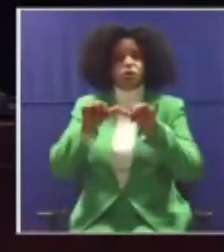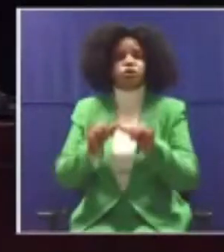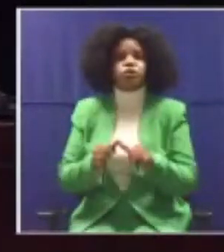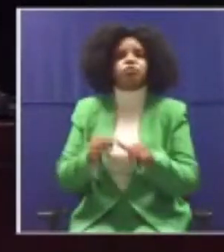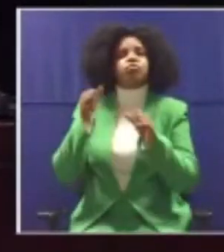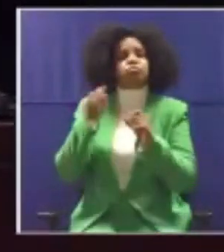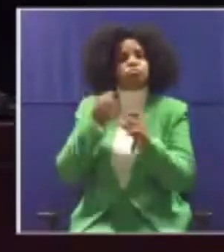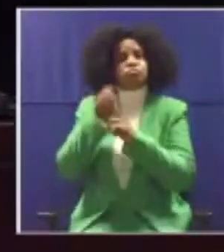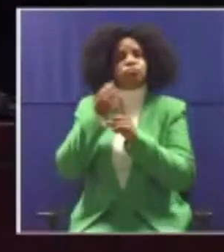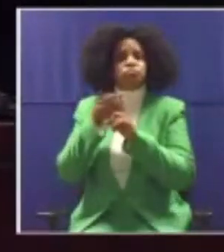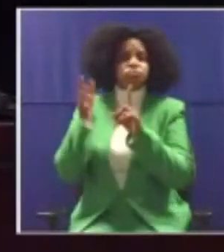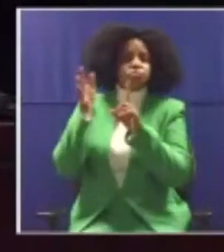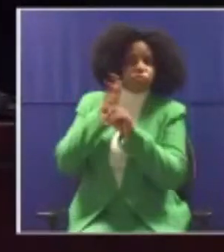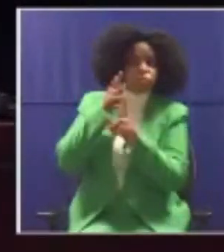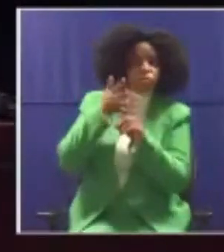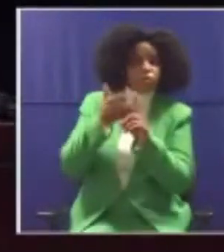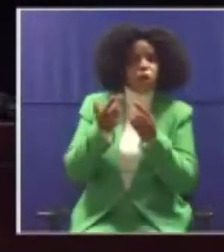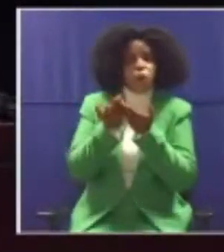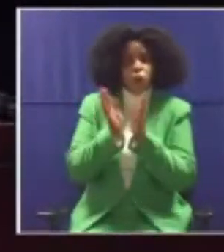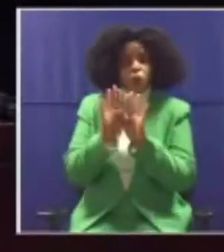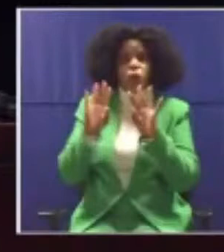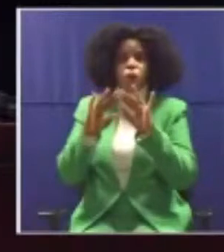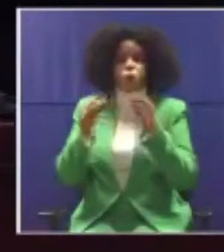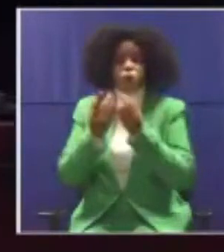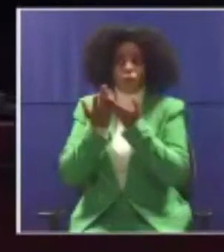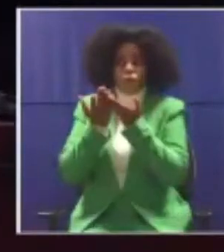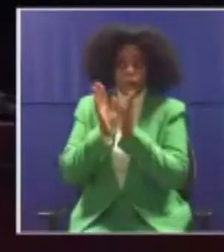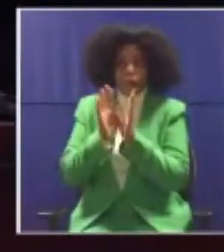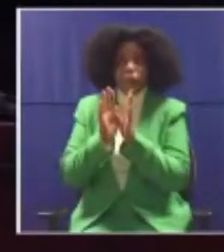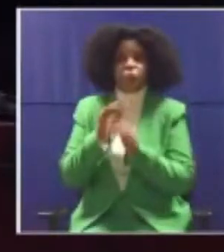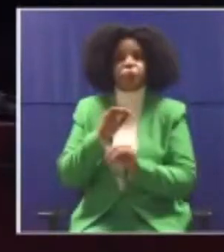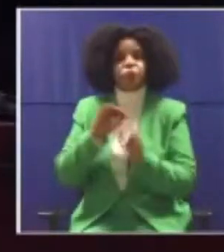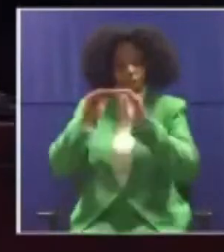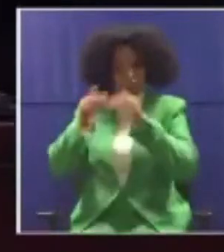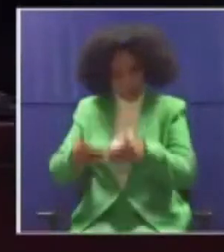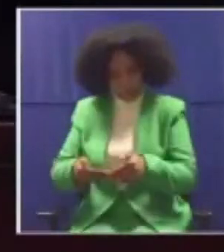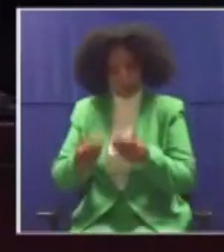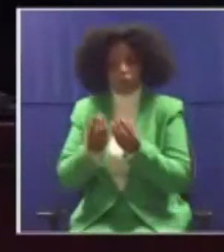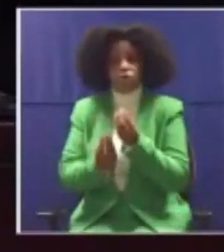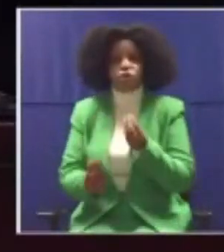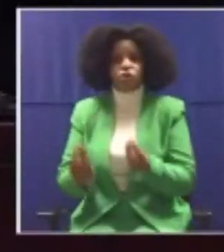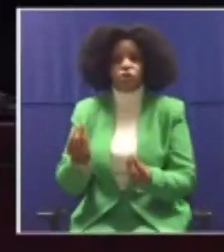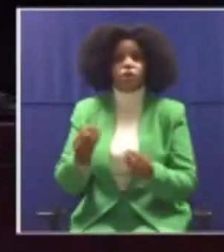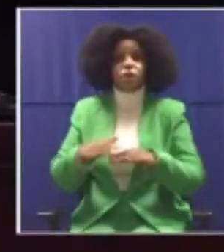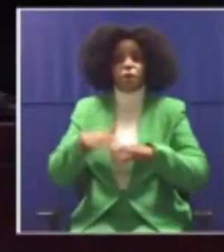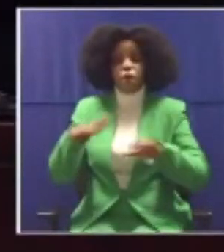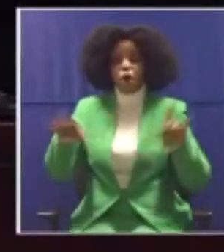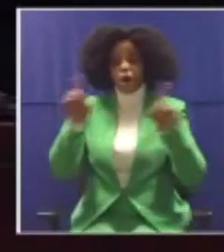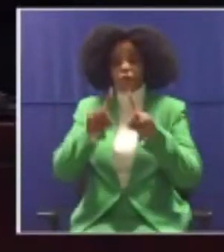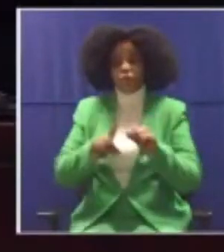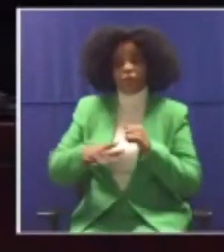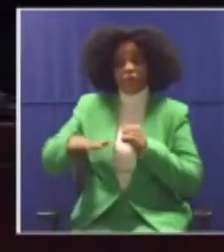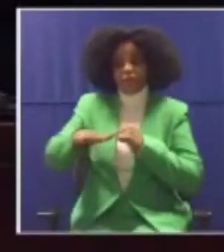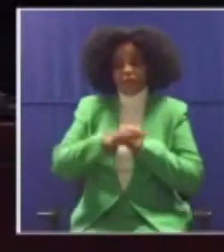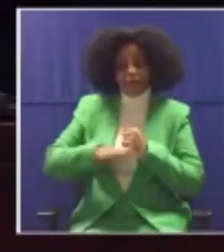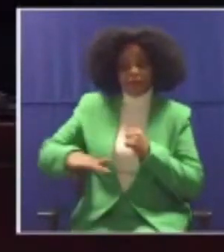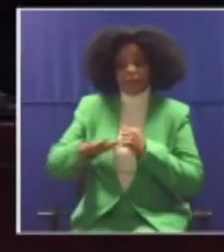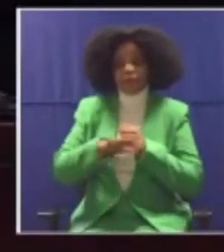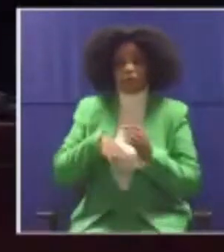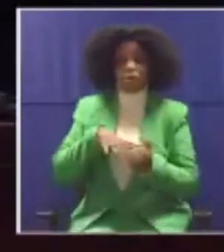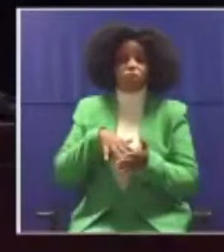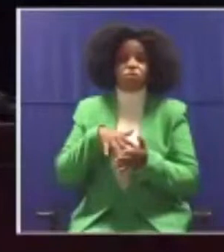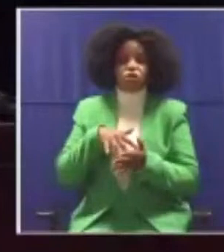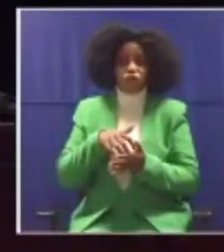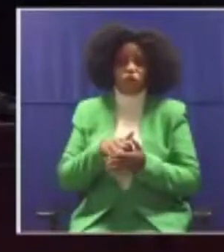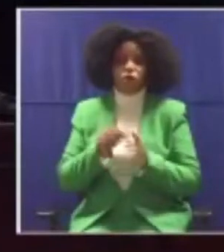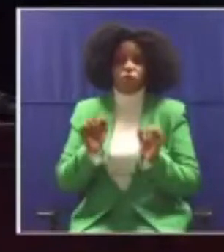protect children, especially in the most vulnerable communities. Honorable Chair, we